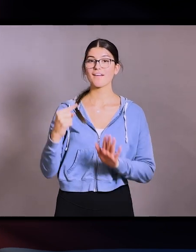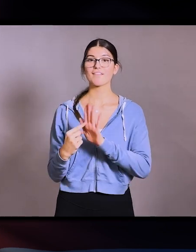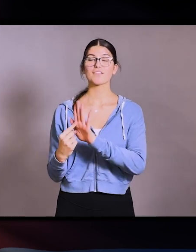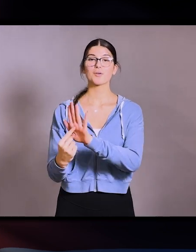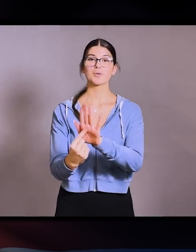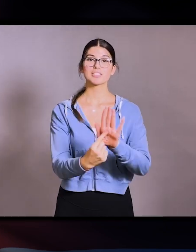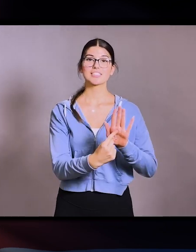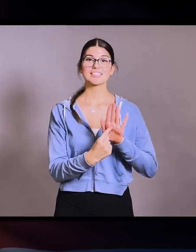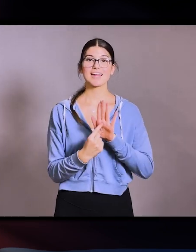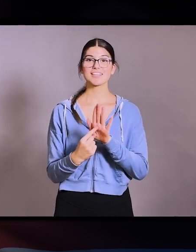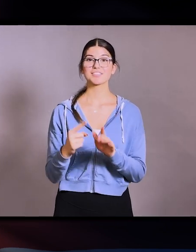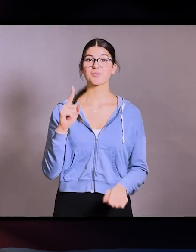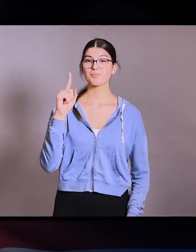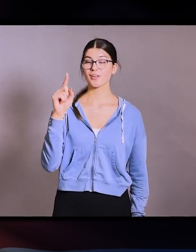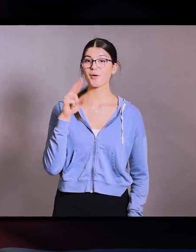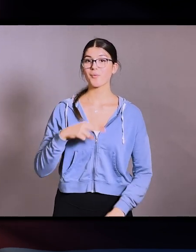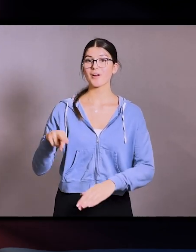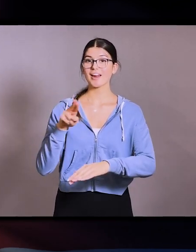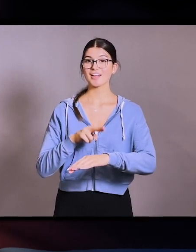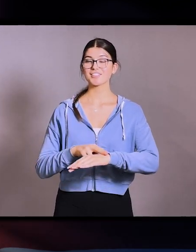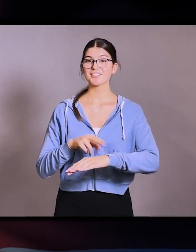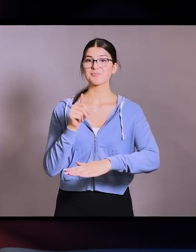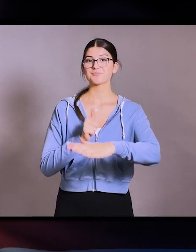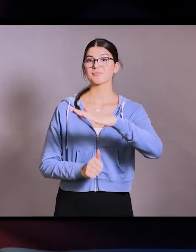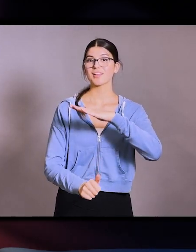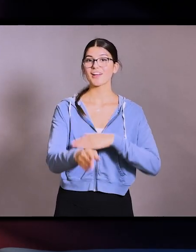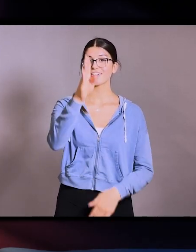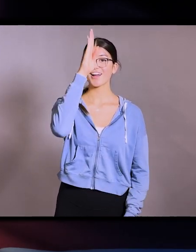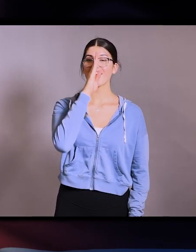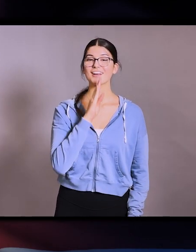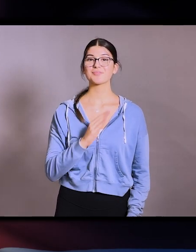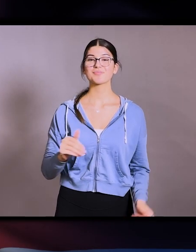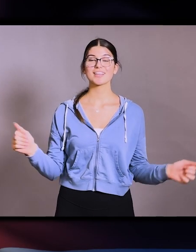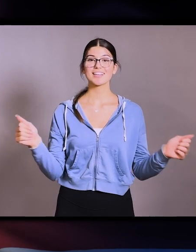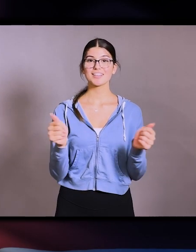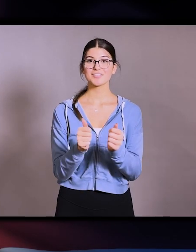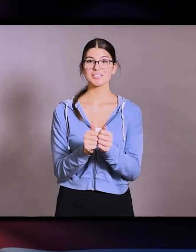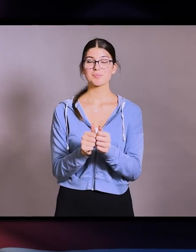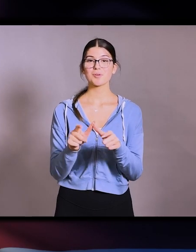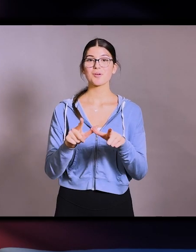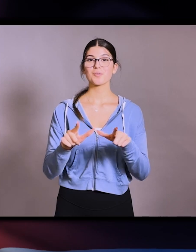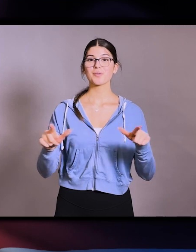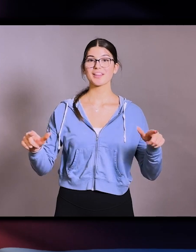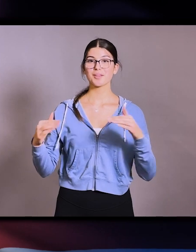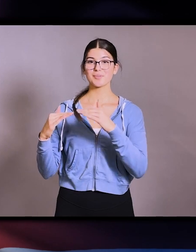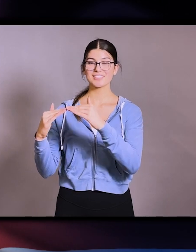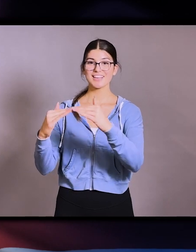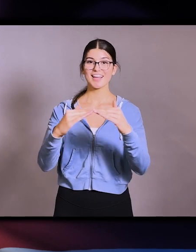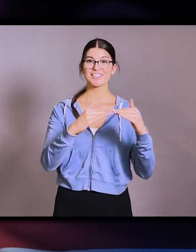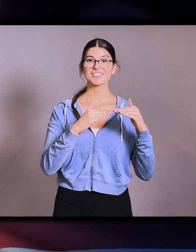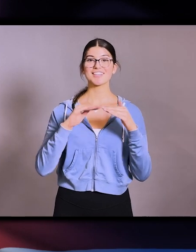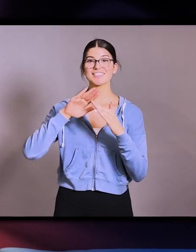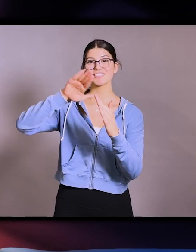it stands, one nation, under God, indivisible, with liberty and justice for all.